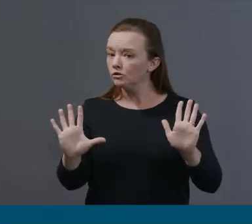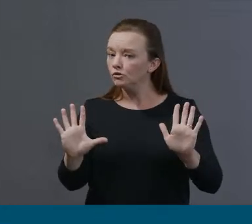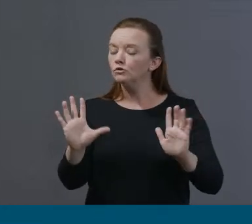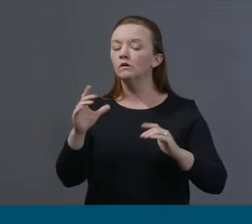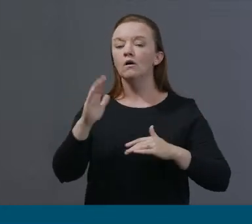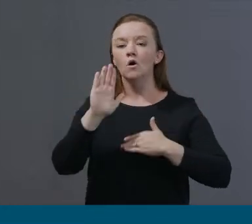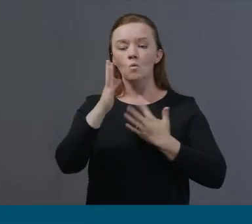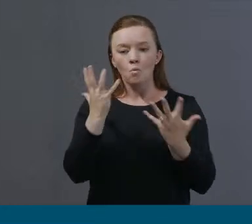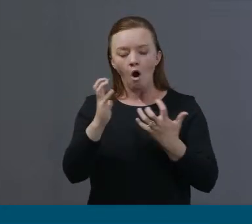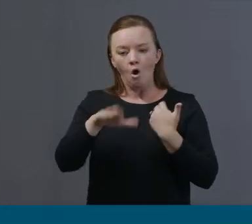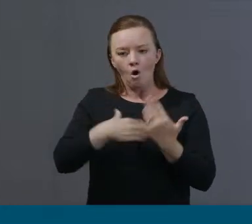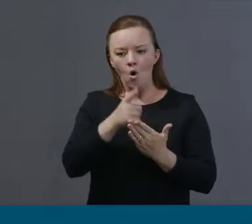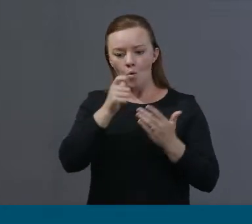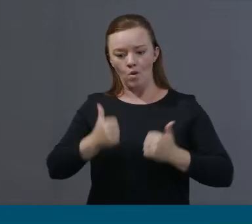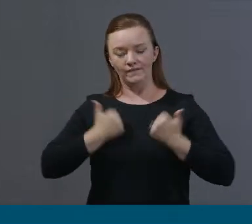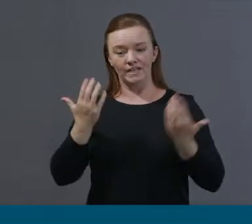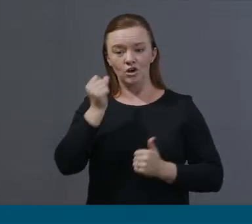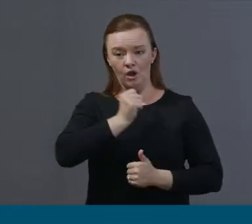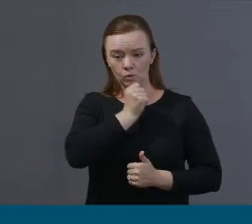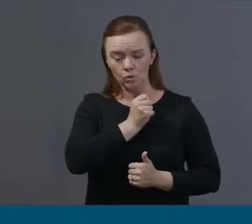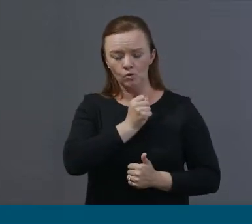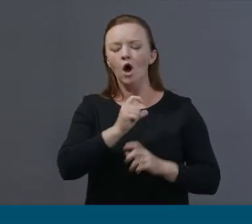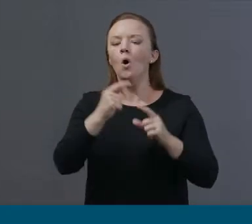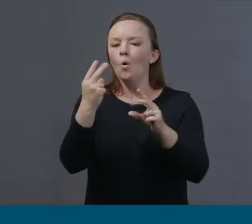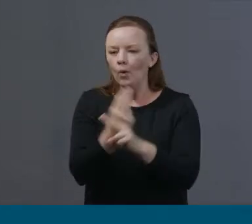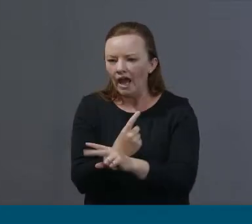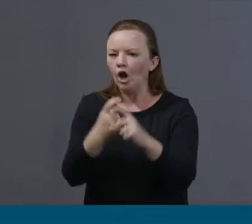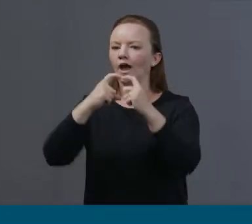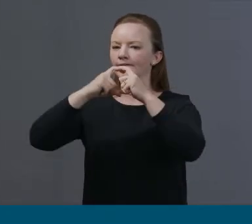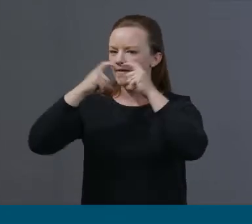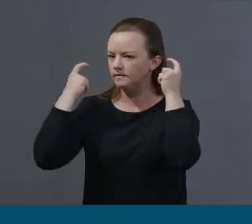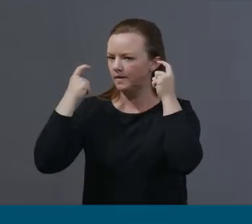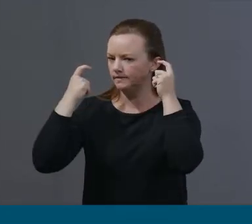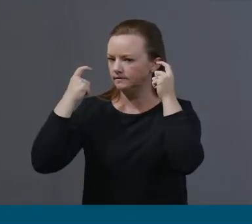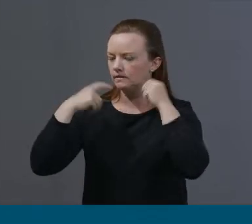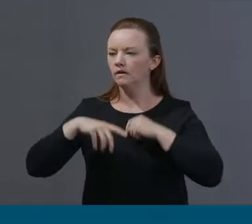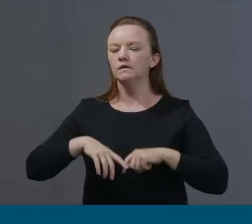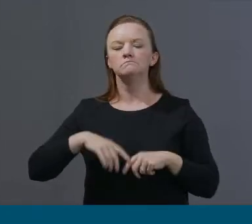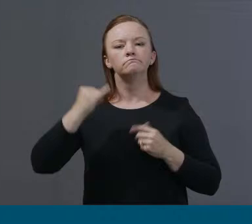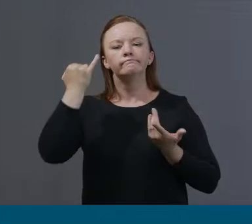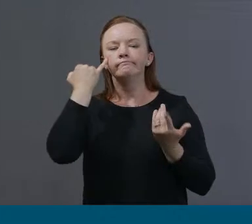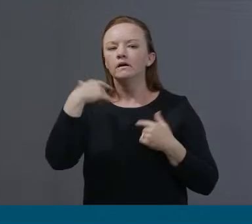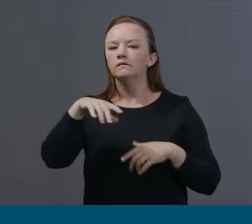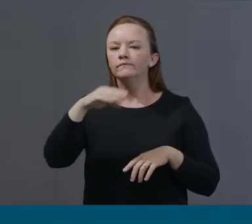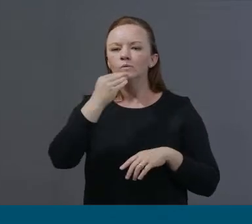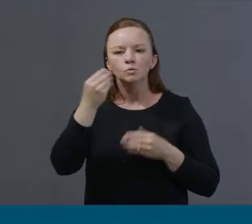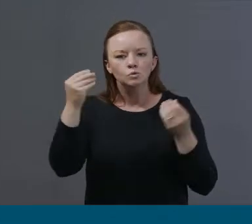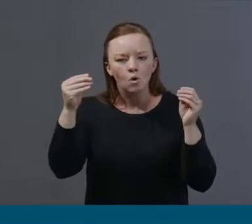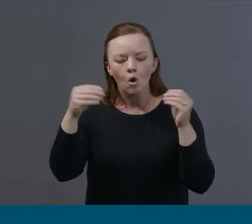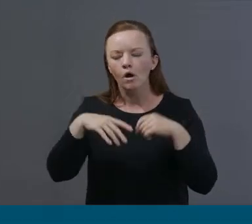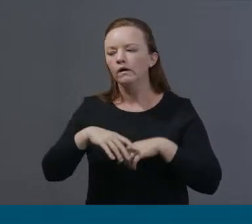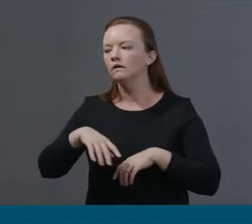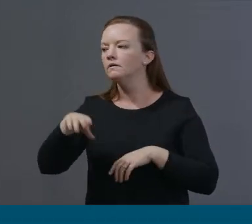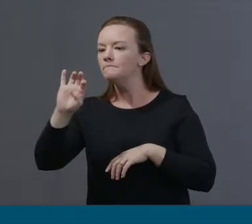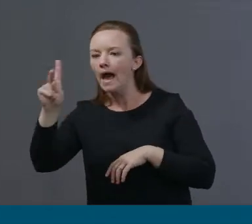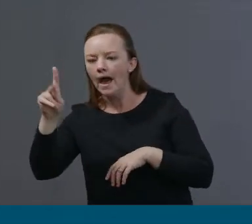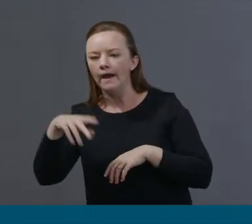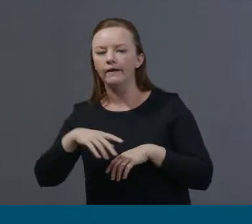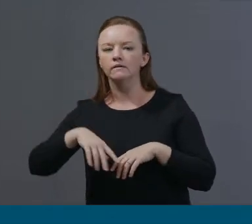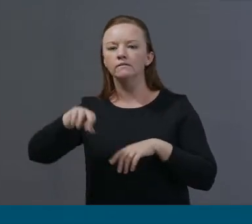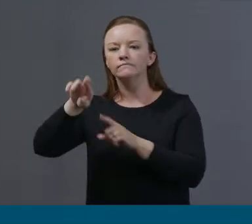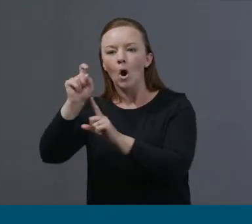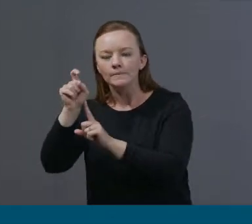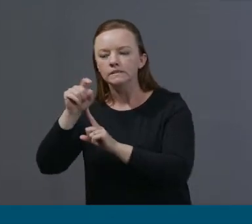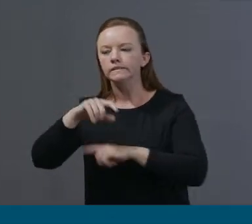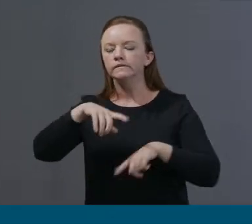you cannot socially distance, at the grocery store, at the pharmacy, at the bank, when